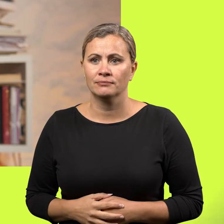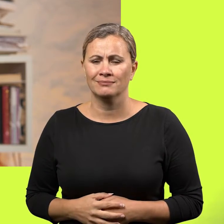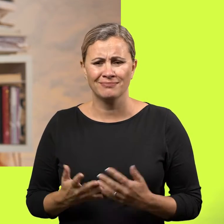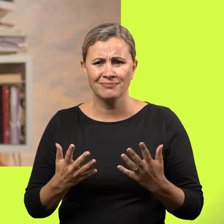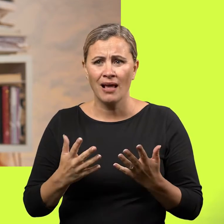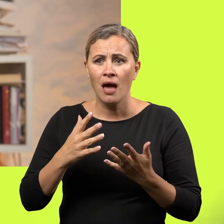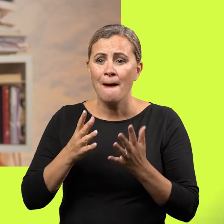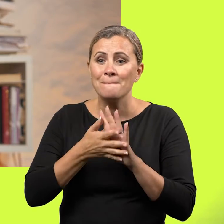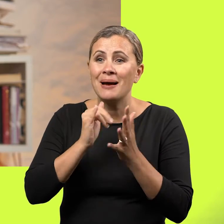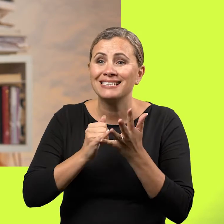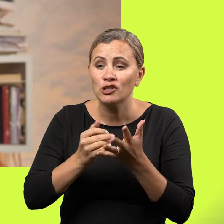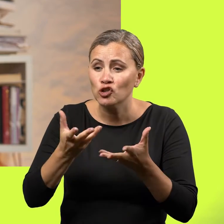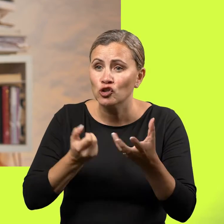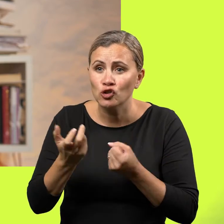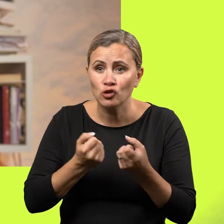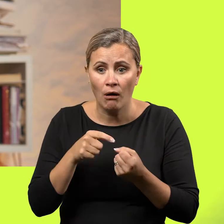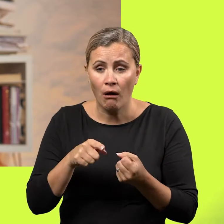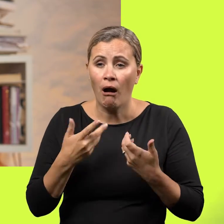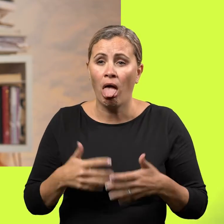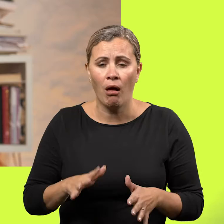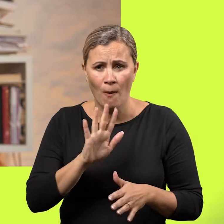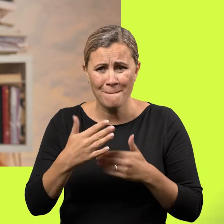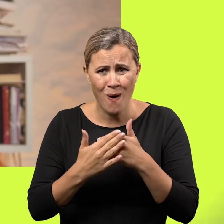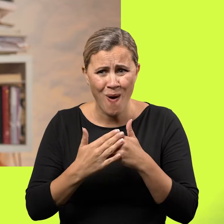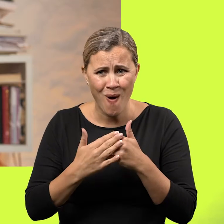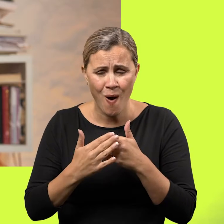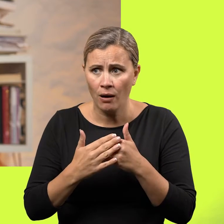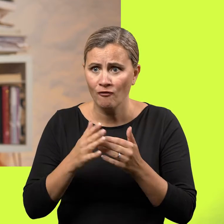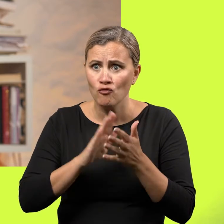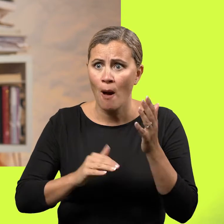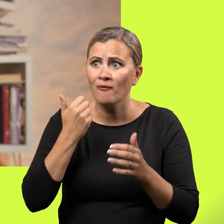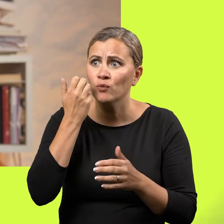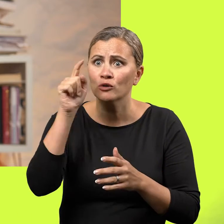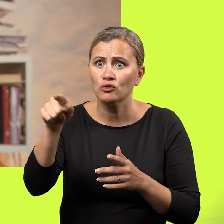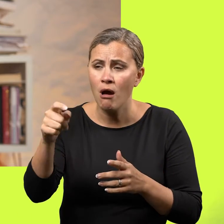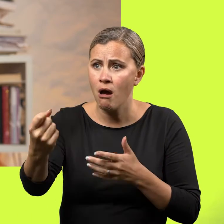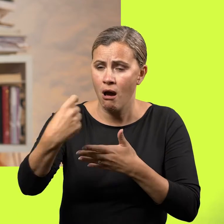it's more than just messages coming back through time.